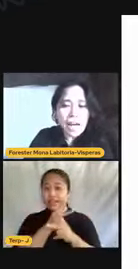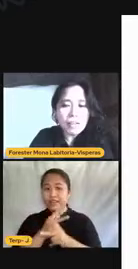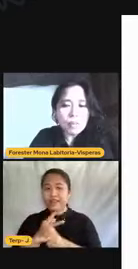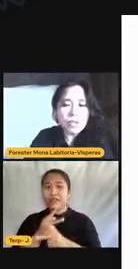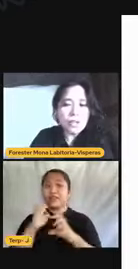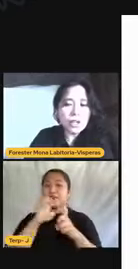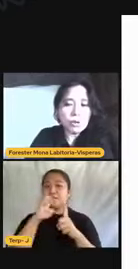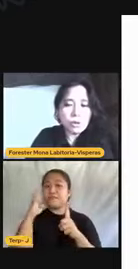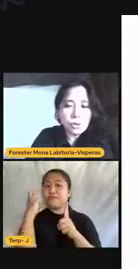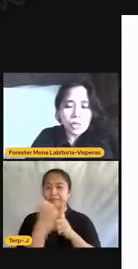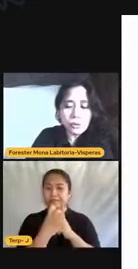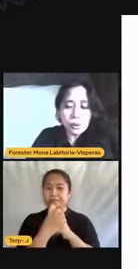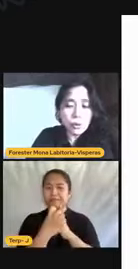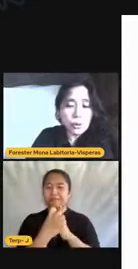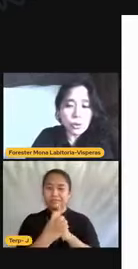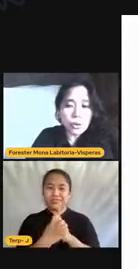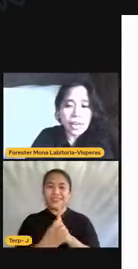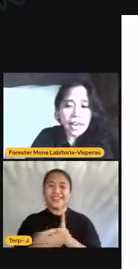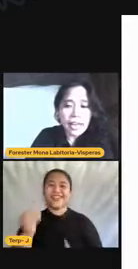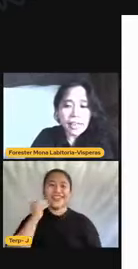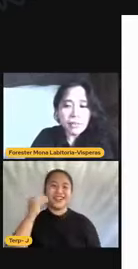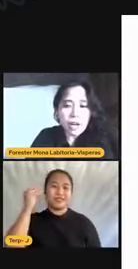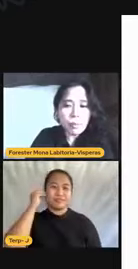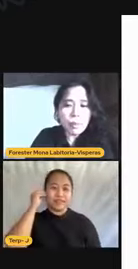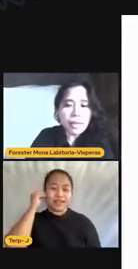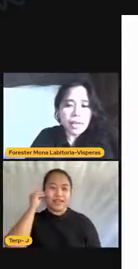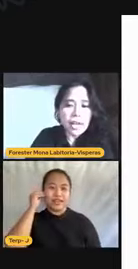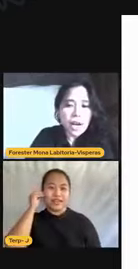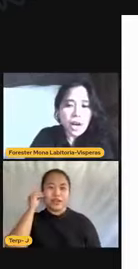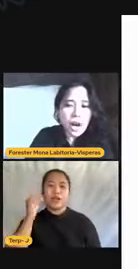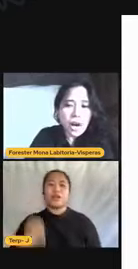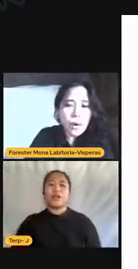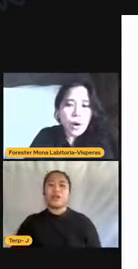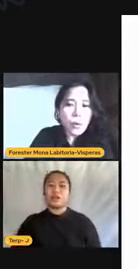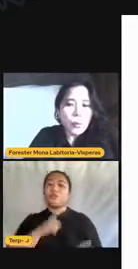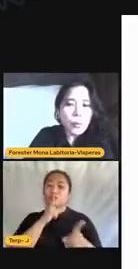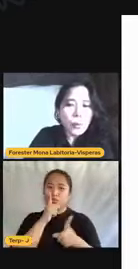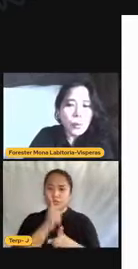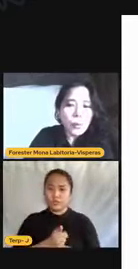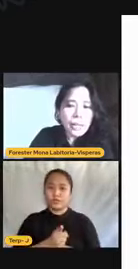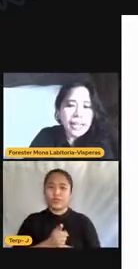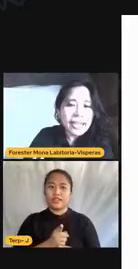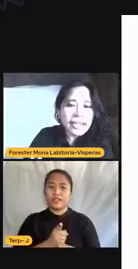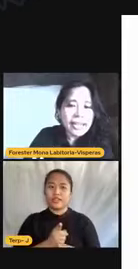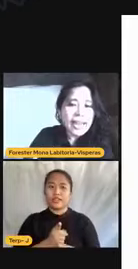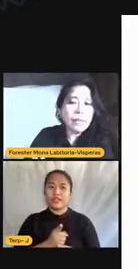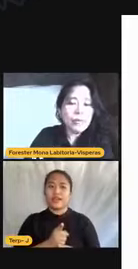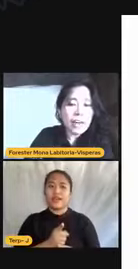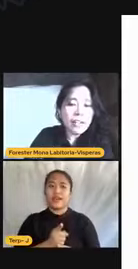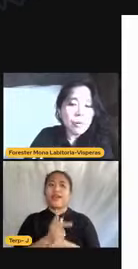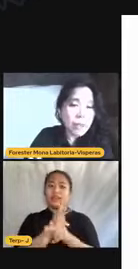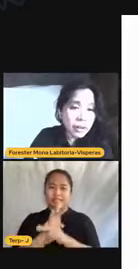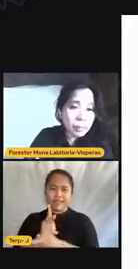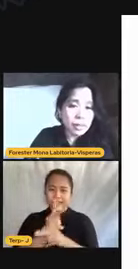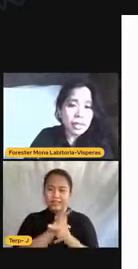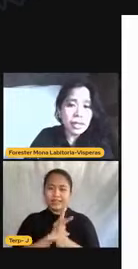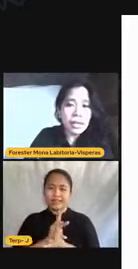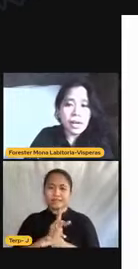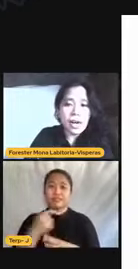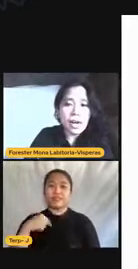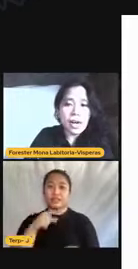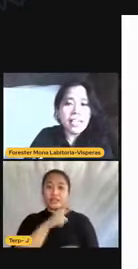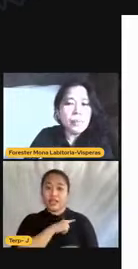a home atmosphere conducive to growth and development. We can provide them